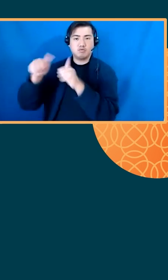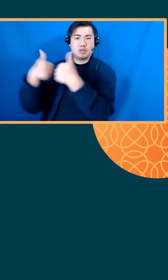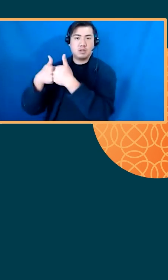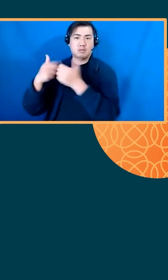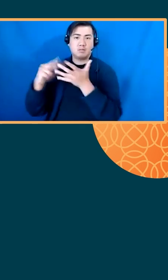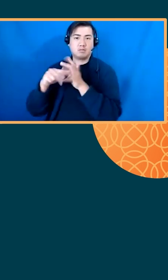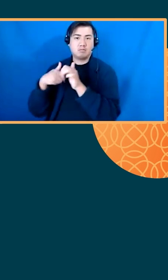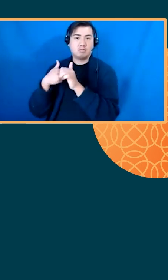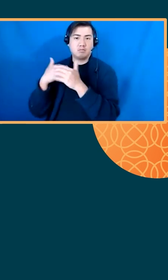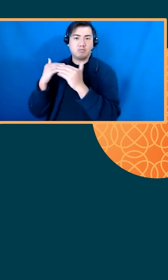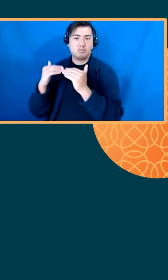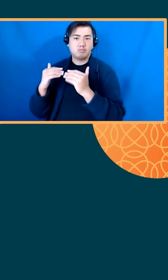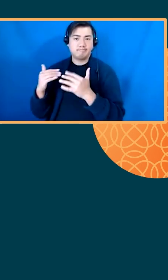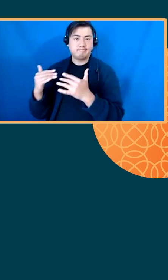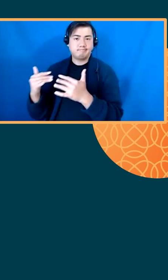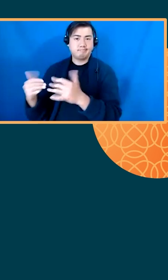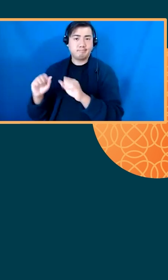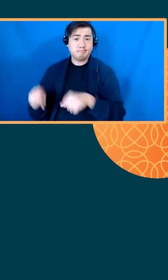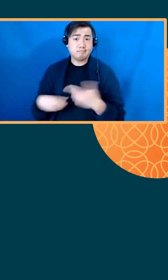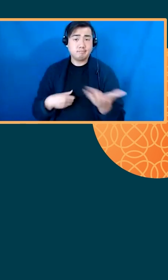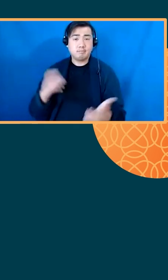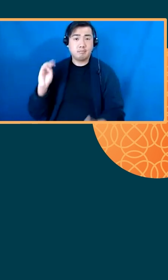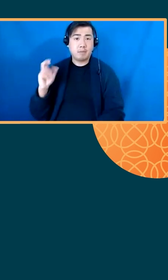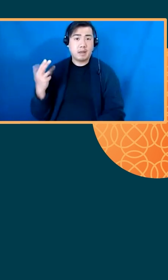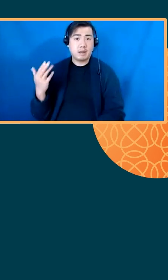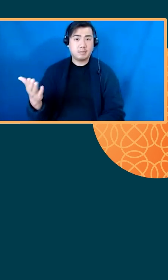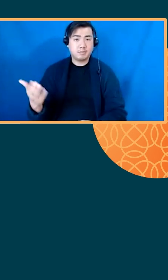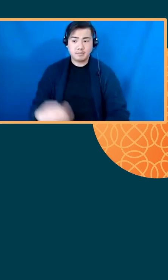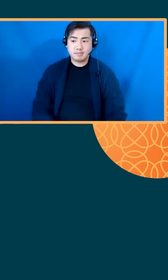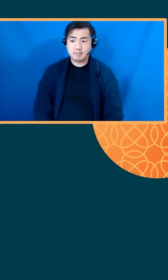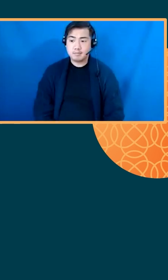Micah, do you want to take this one? Sure, yeah.